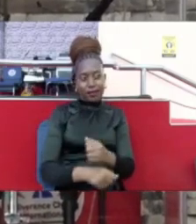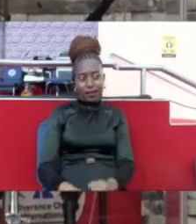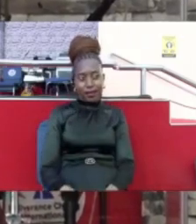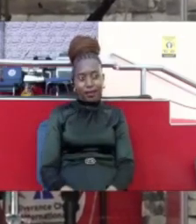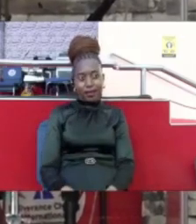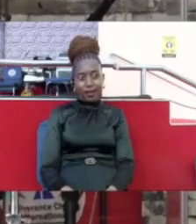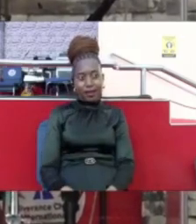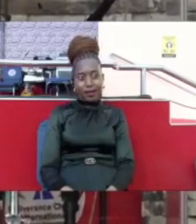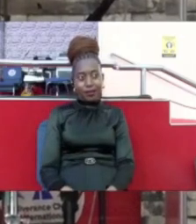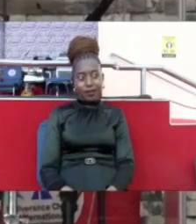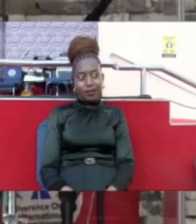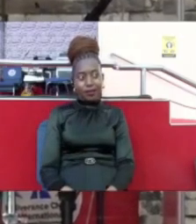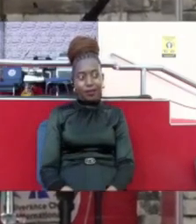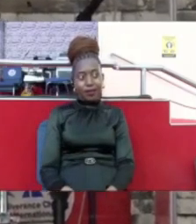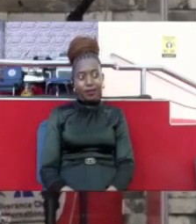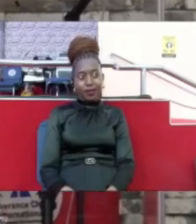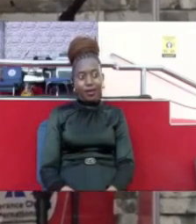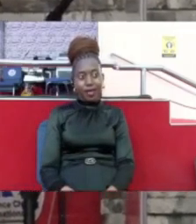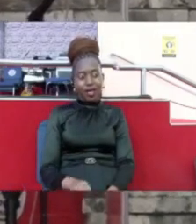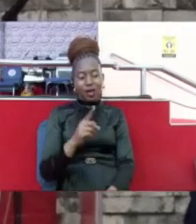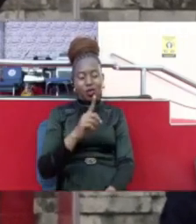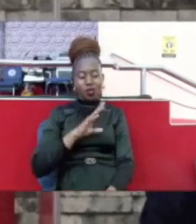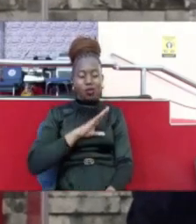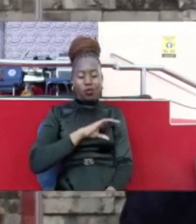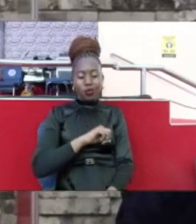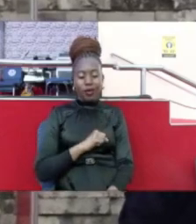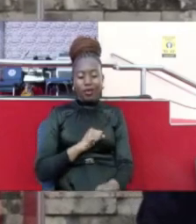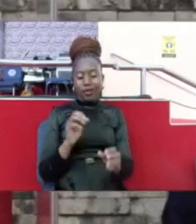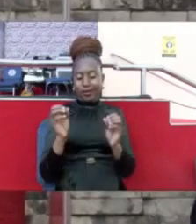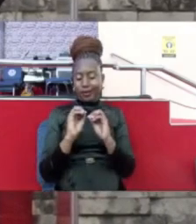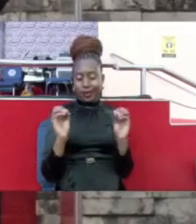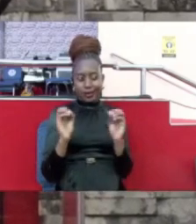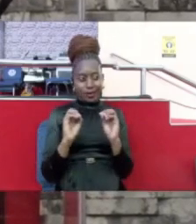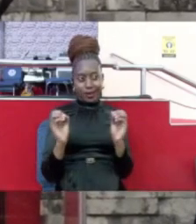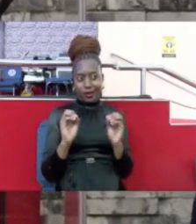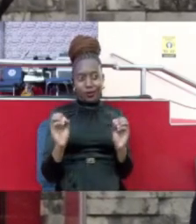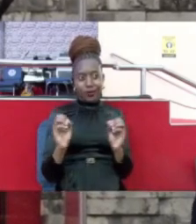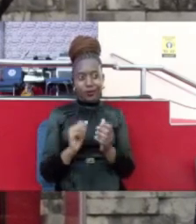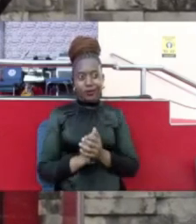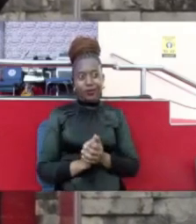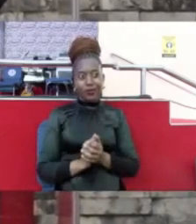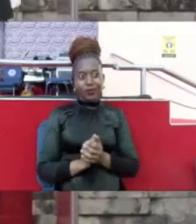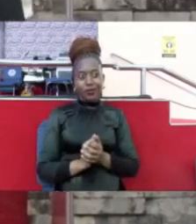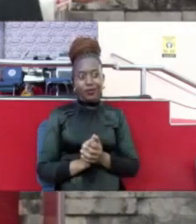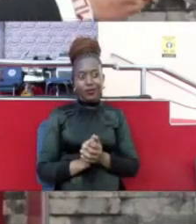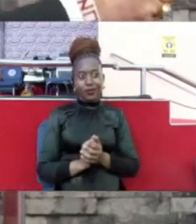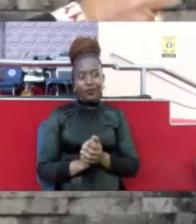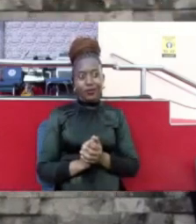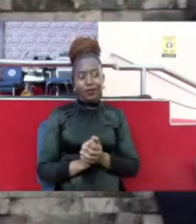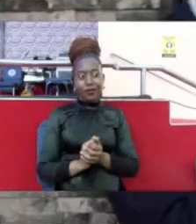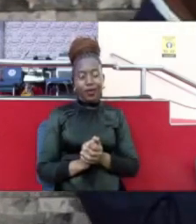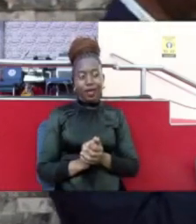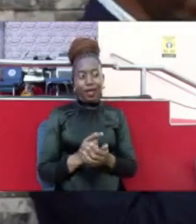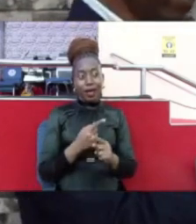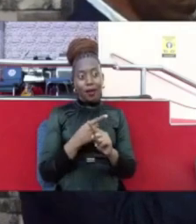kile ninachohitaji. There's very little patience. Kwamba pana uvumilivu ndogo sana. But Boni, you planted that corn